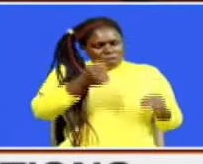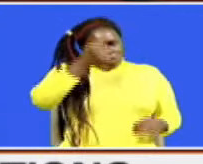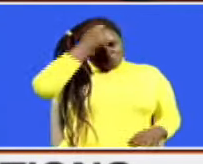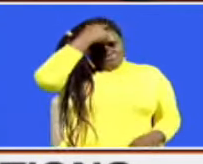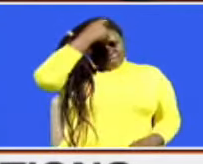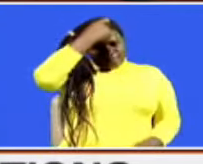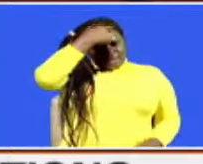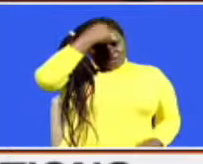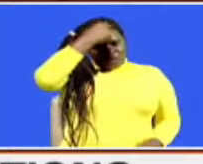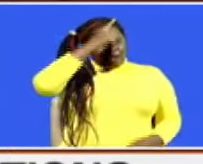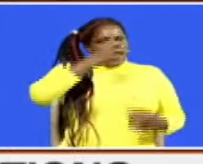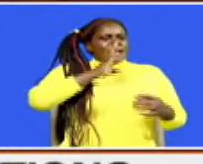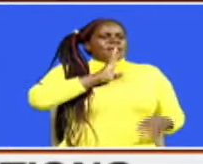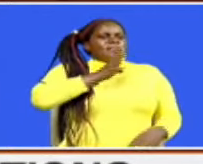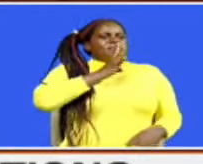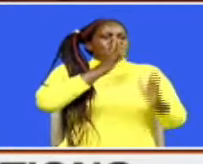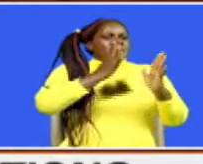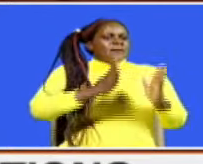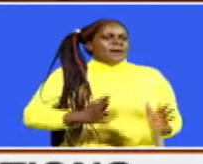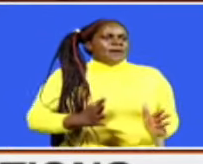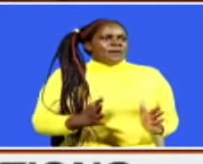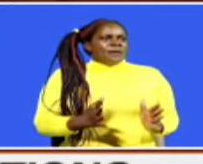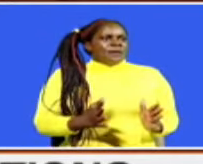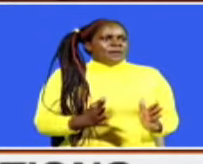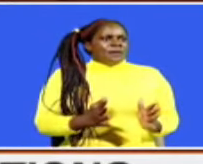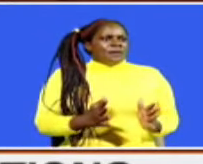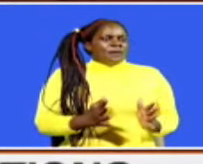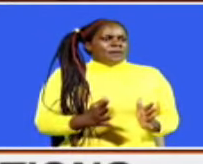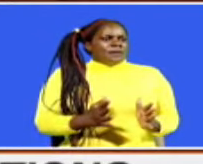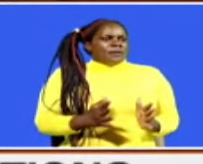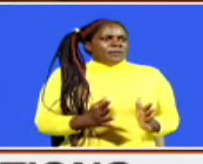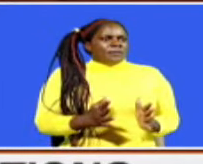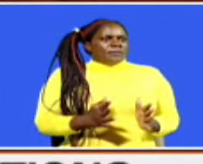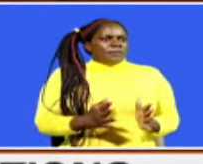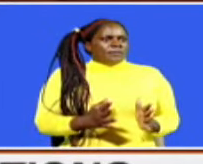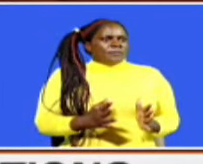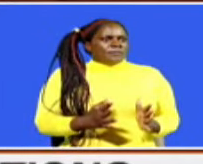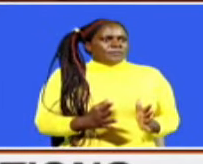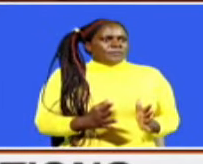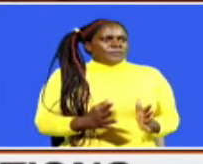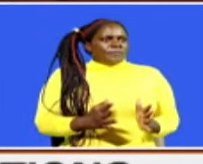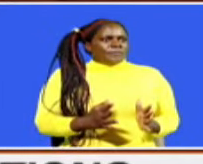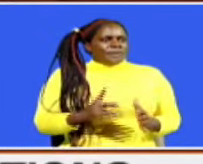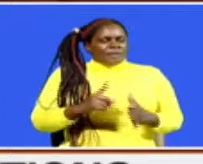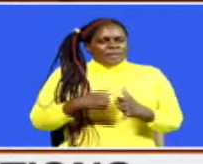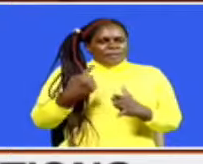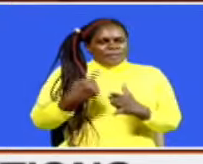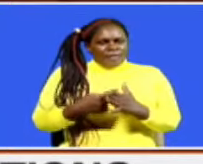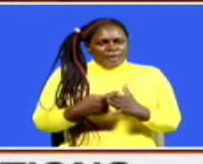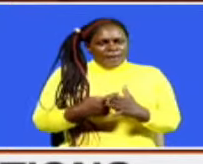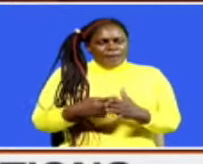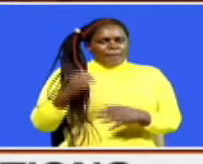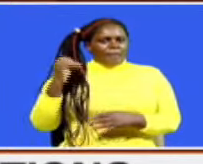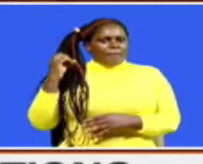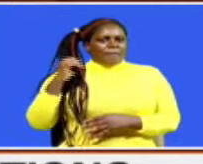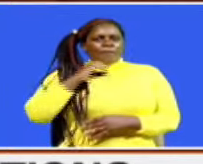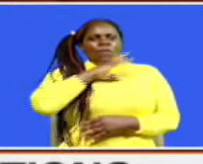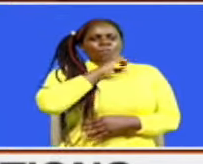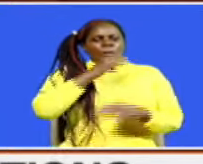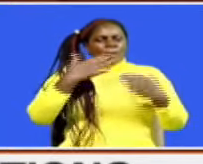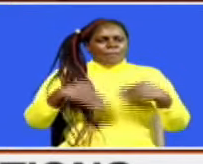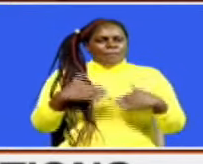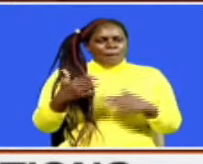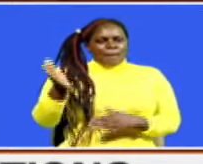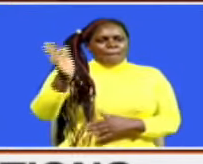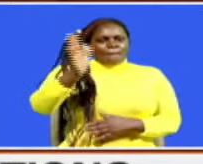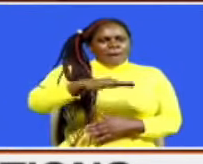Honorable Speaker of the Assembly. To strike out the petition, let the petitioners